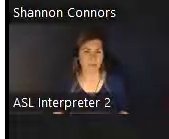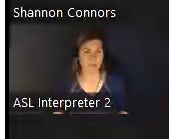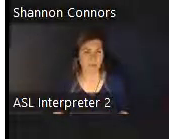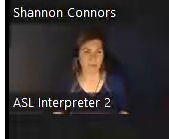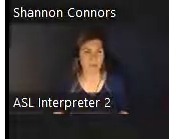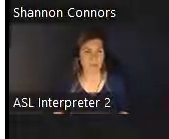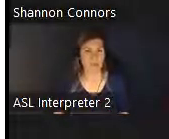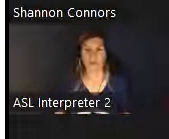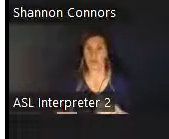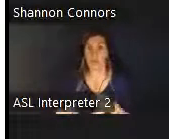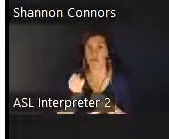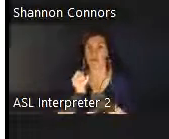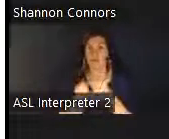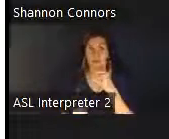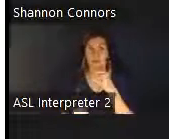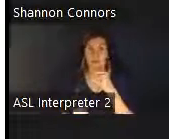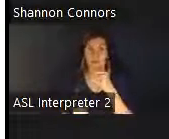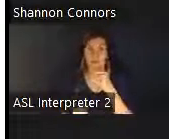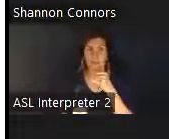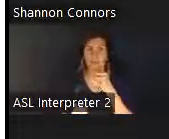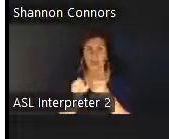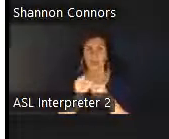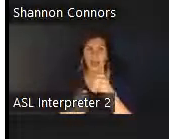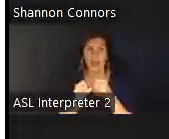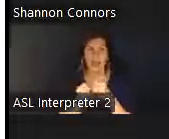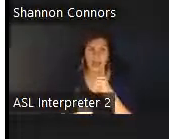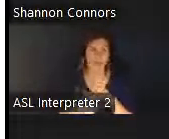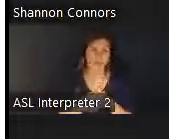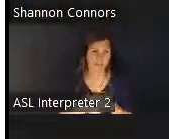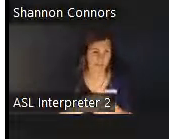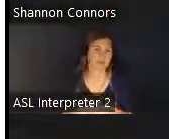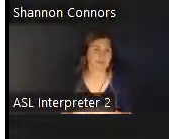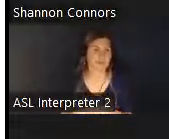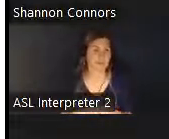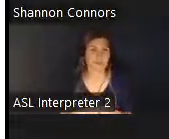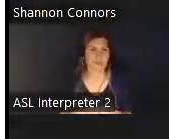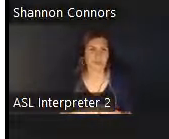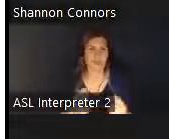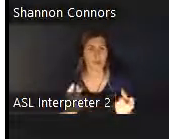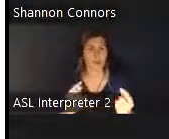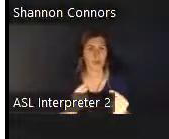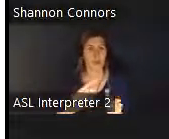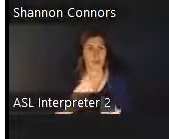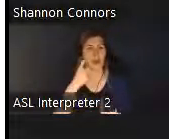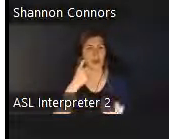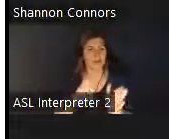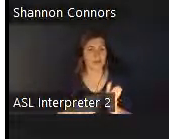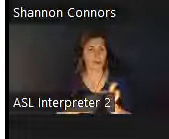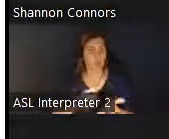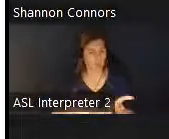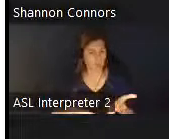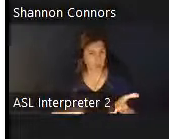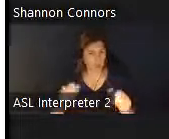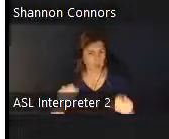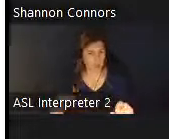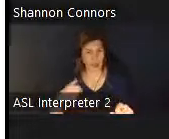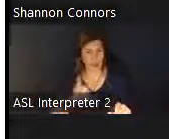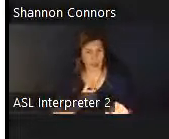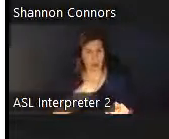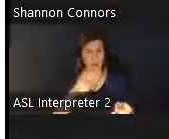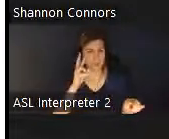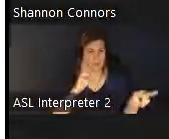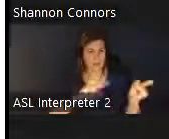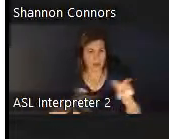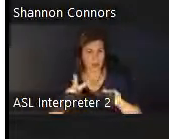And lastly, the last part of our adaptation workbook process is identifying things to monitor and information that you'll